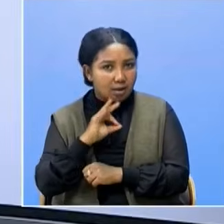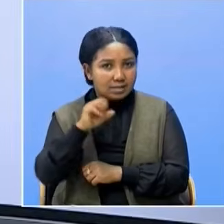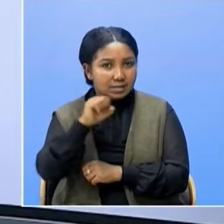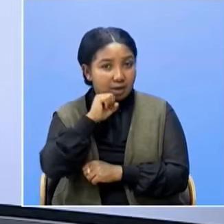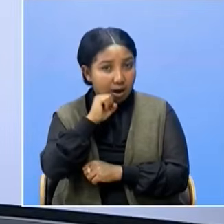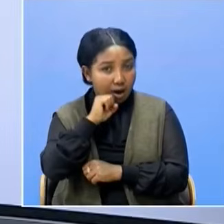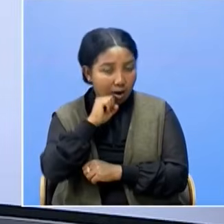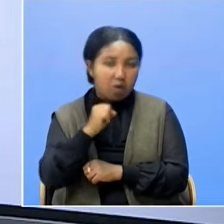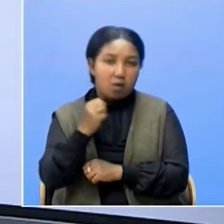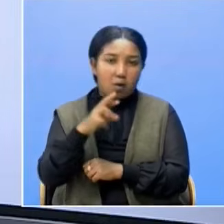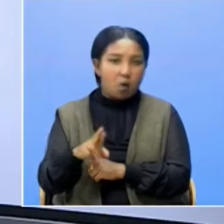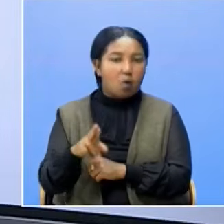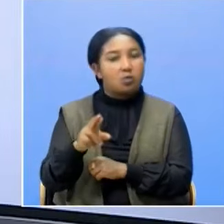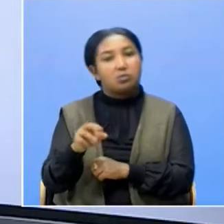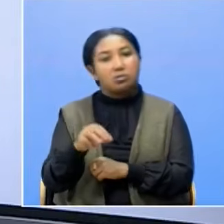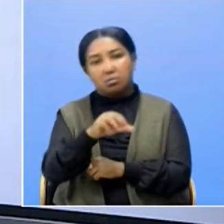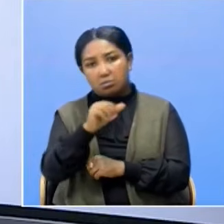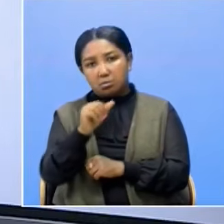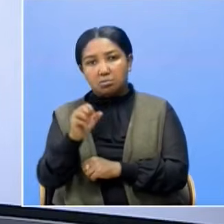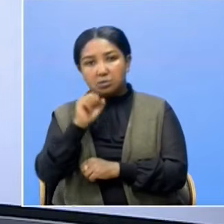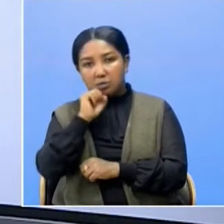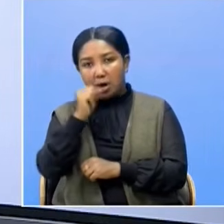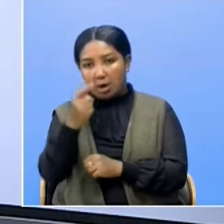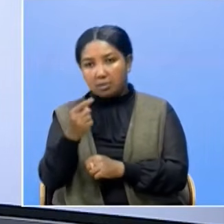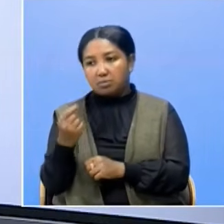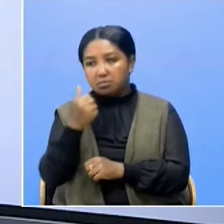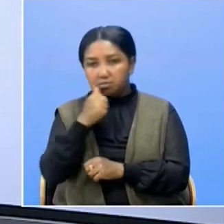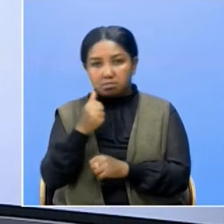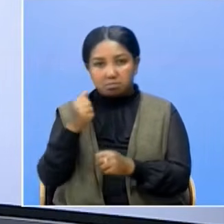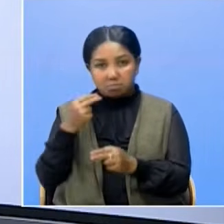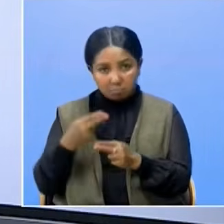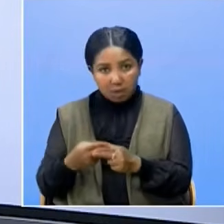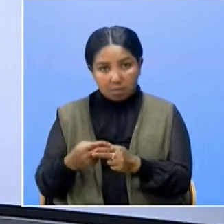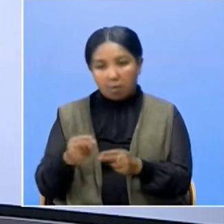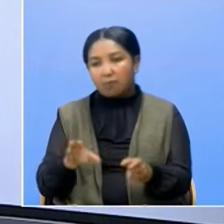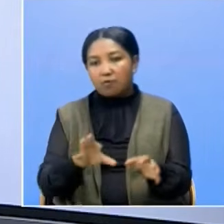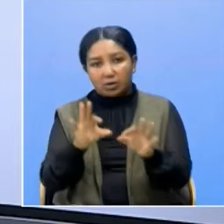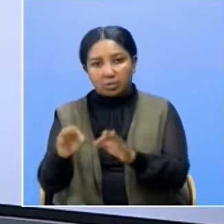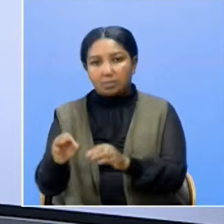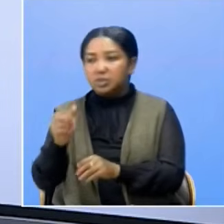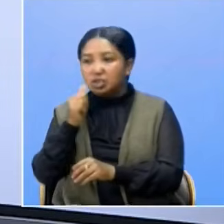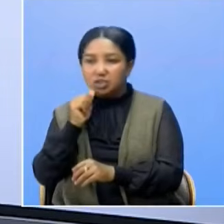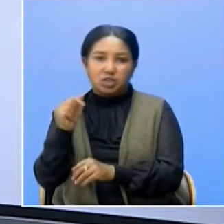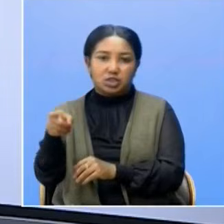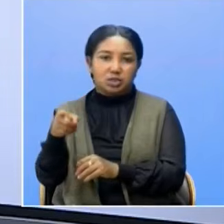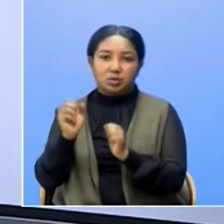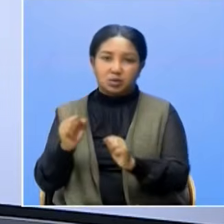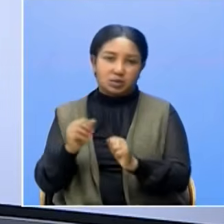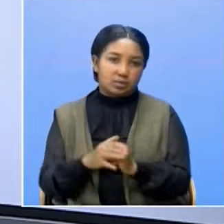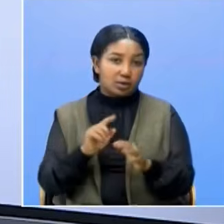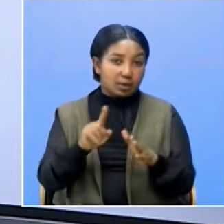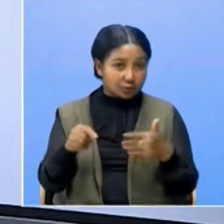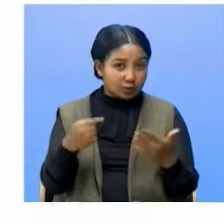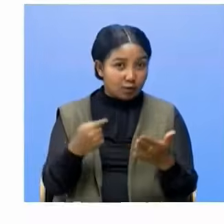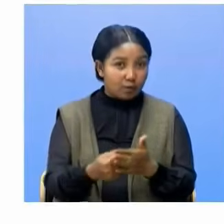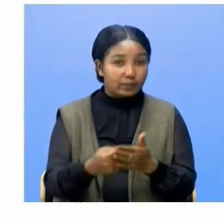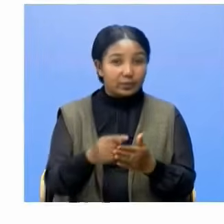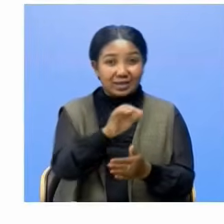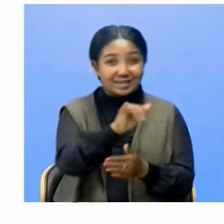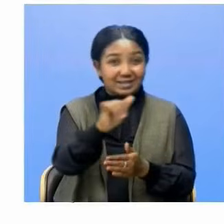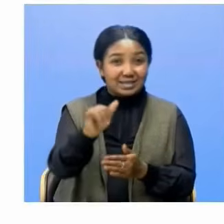Sarah is also one individual girl, which is replaced by the pronoun she. So, for